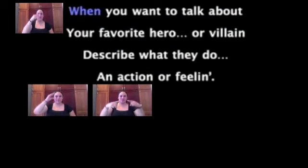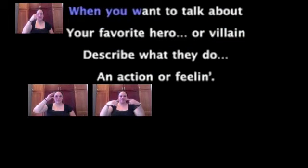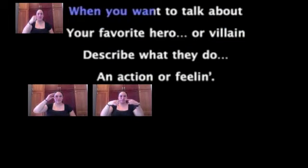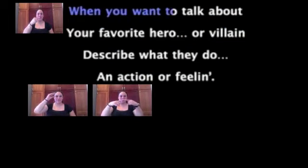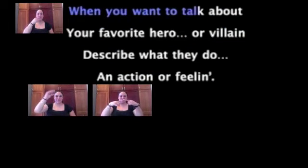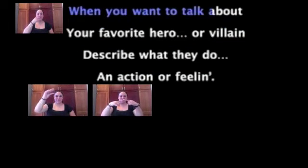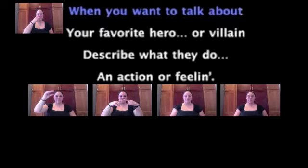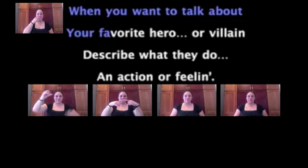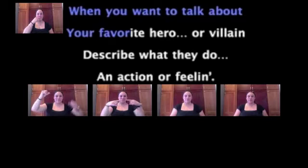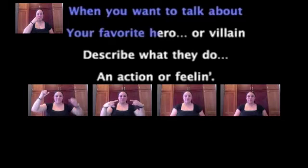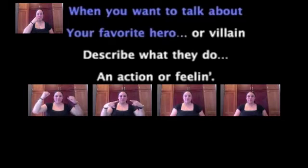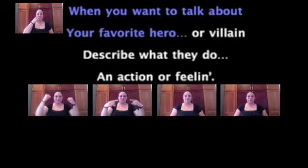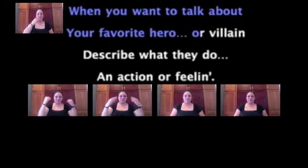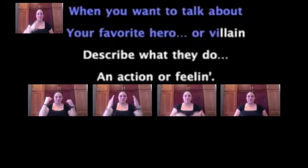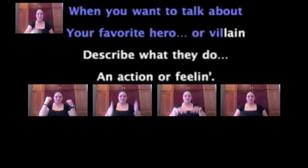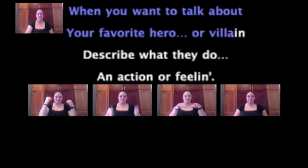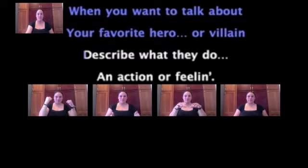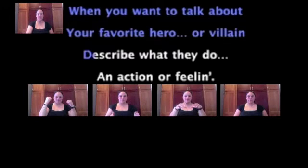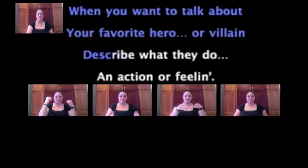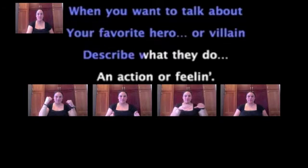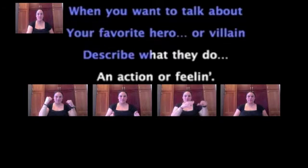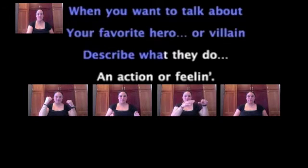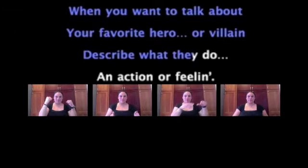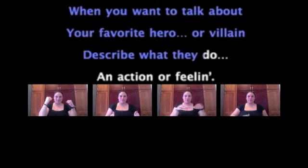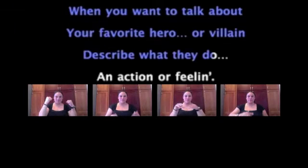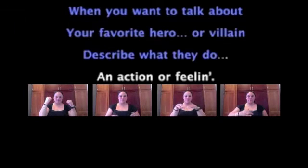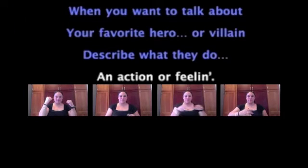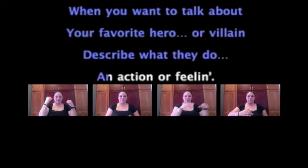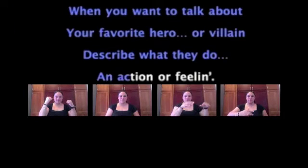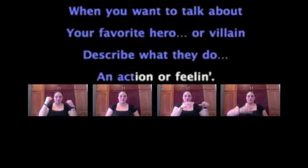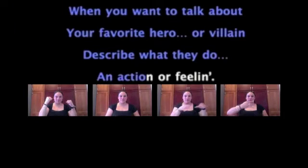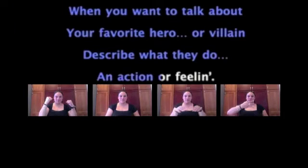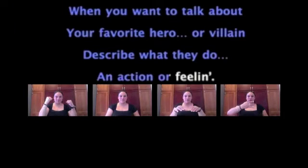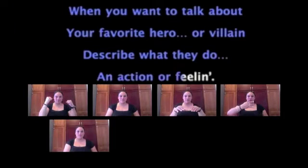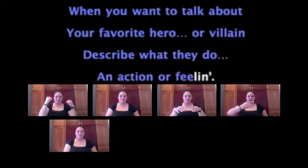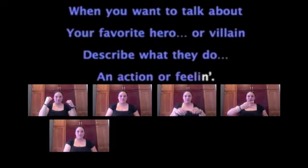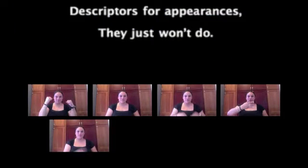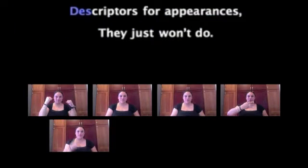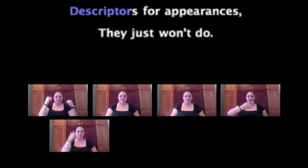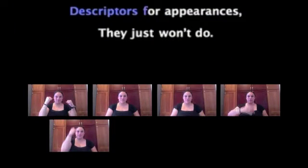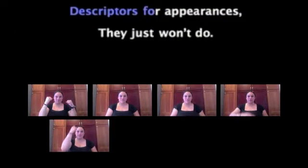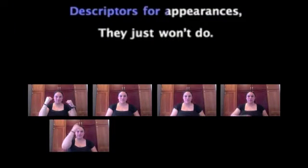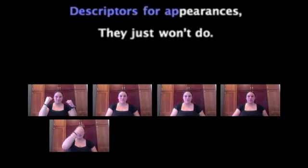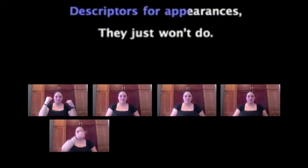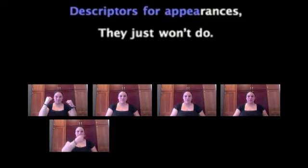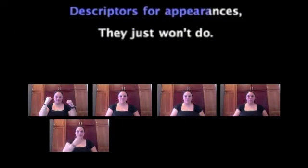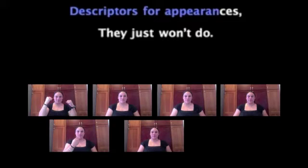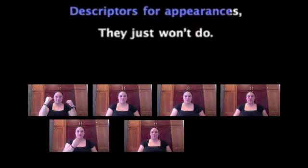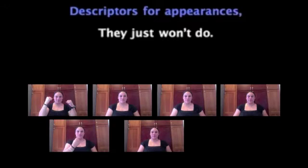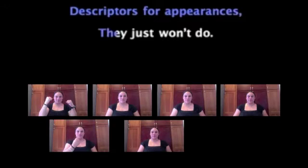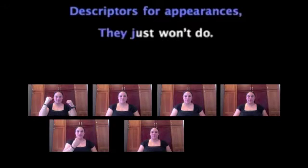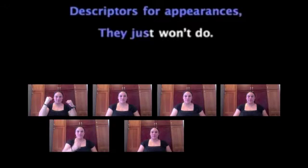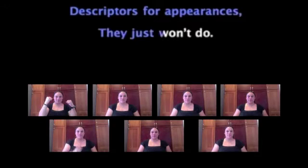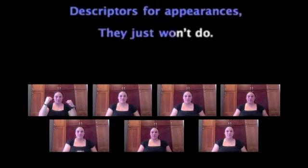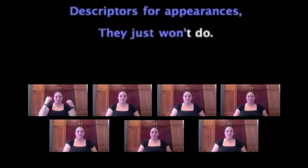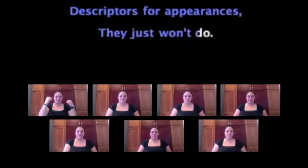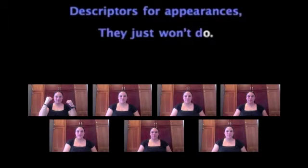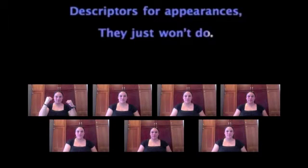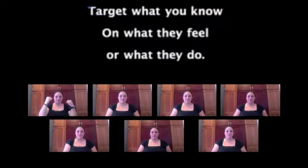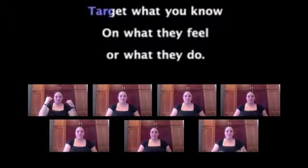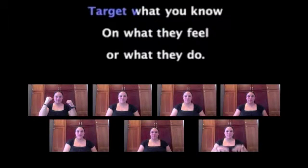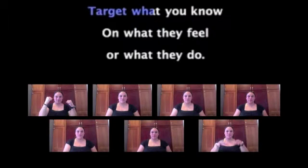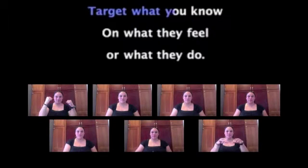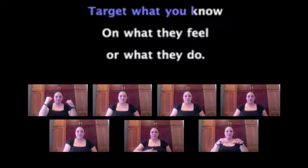When you want to talk about your favorite hero or villain, describe what they do, an action or feeling. Descriptors for appearances they just won't